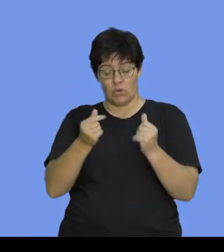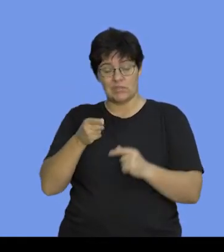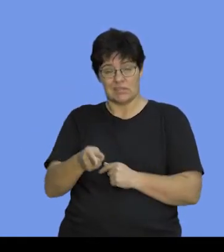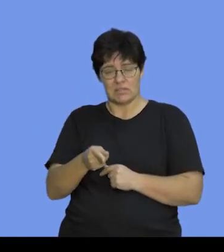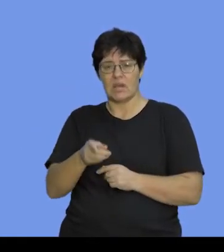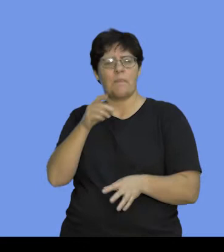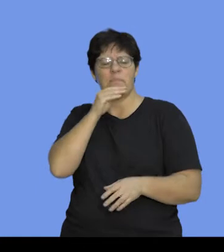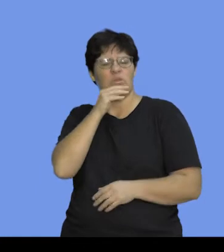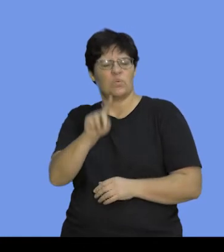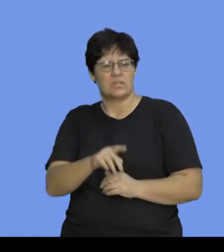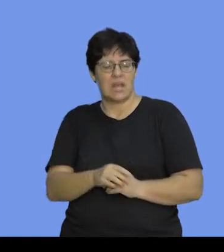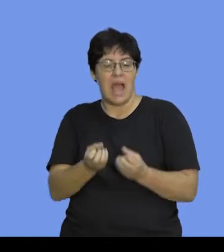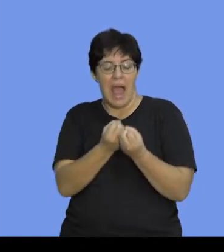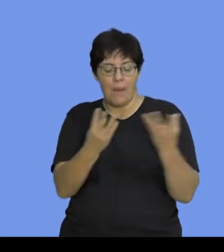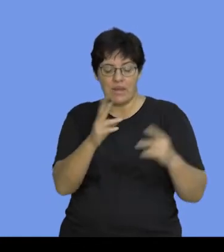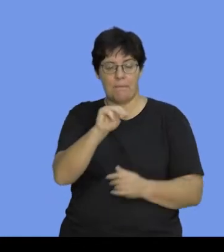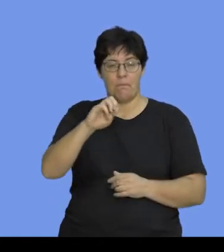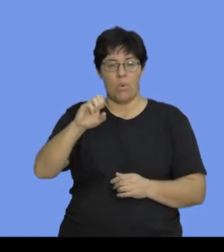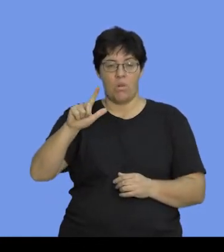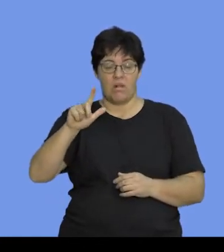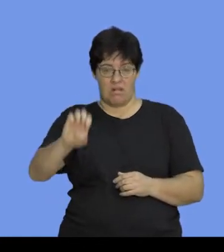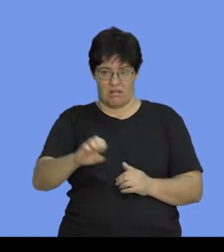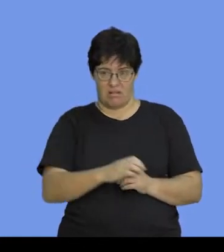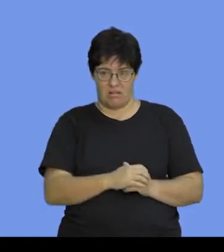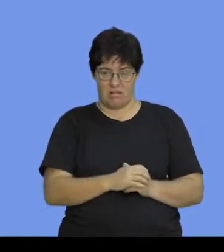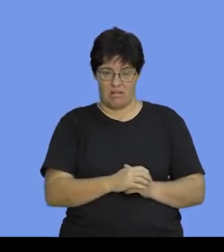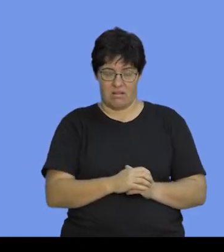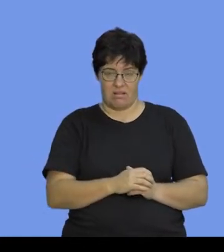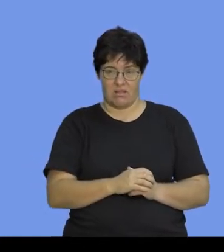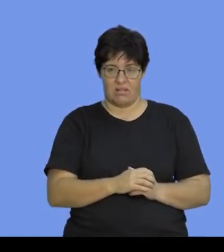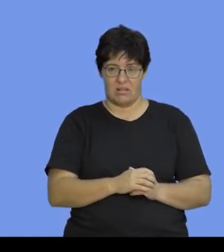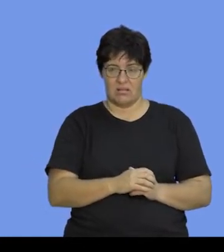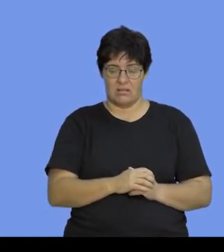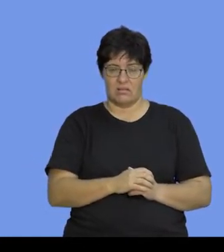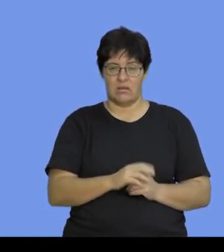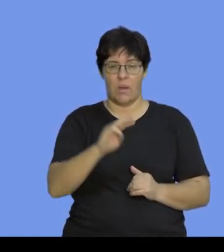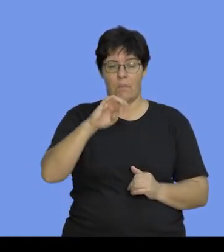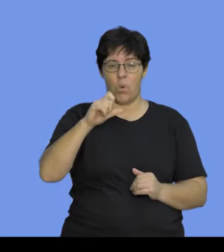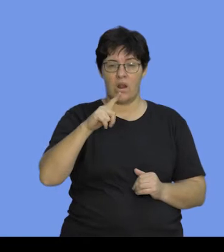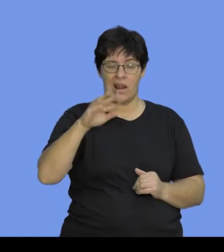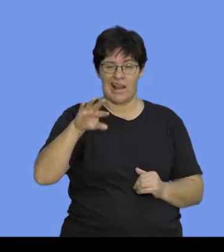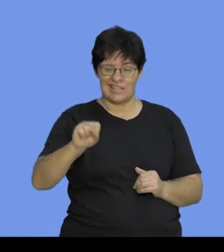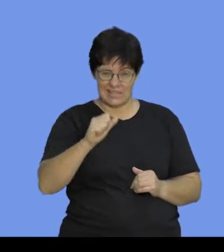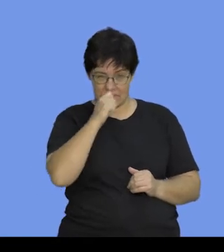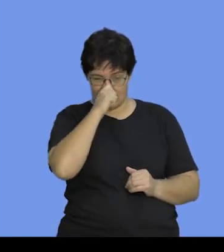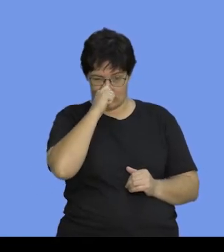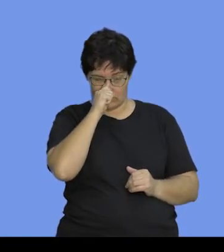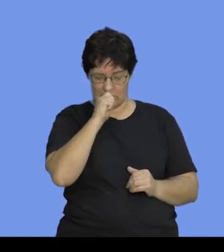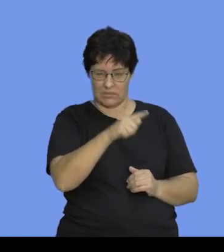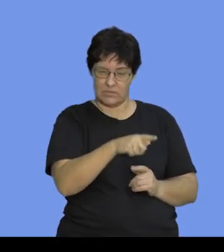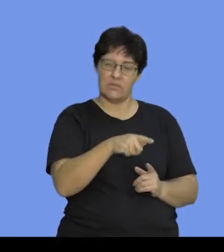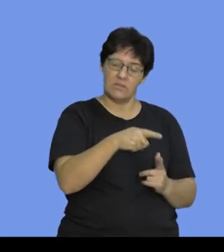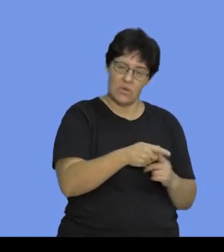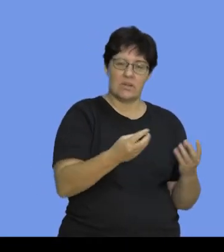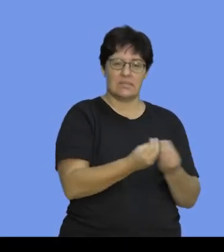is defined as the number of moles, okay, or the moles, because the mole is actually a number, okay? So